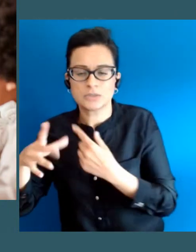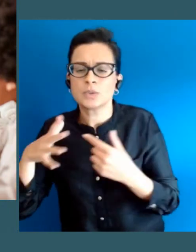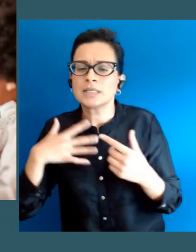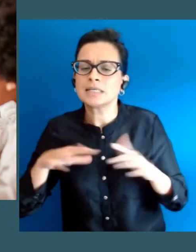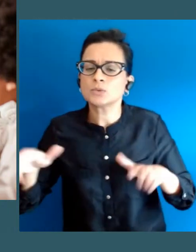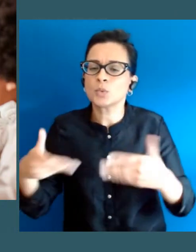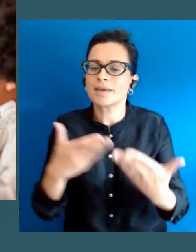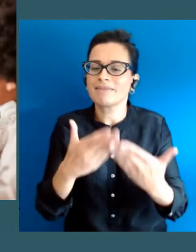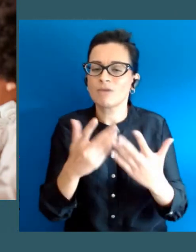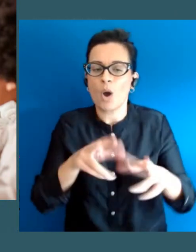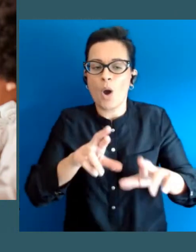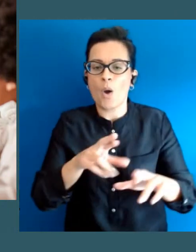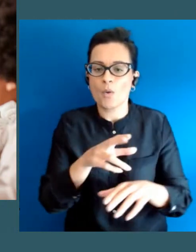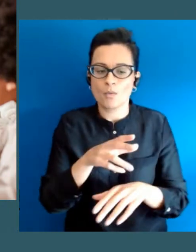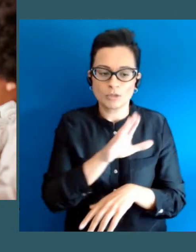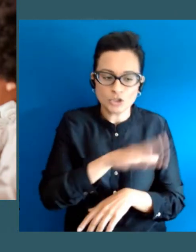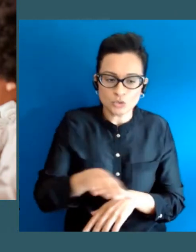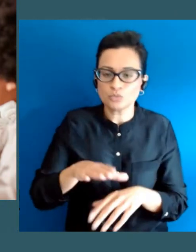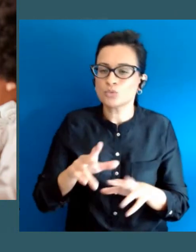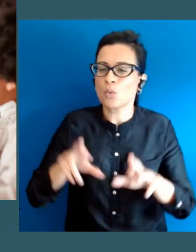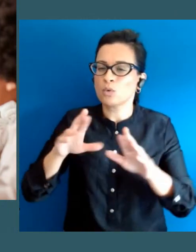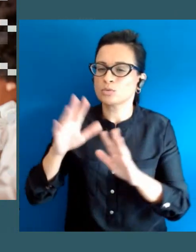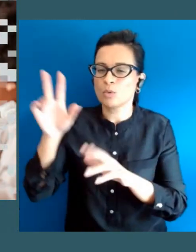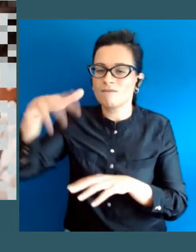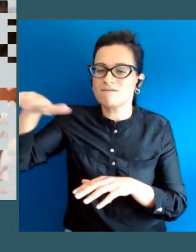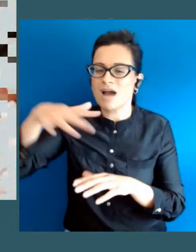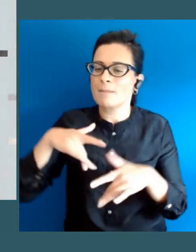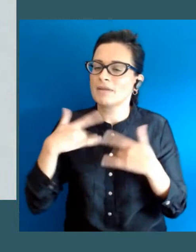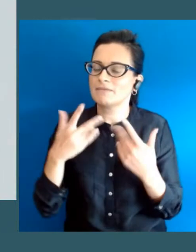and their families. Next slide, please.